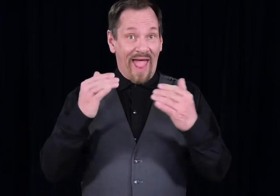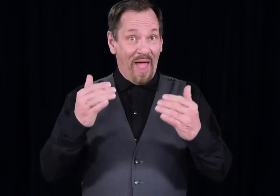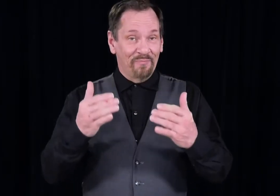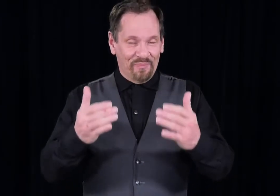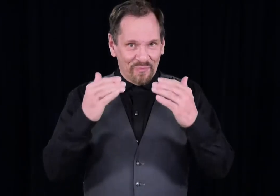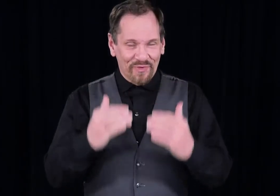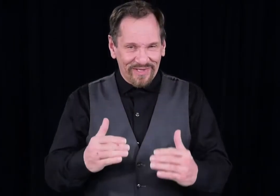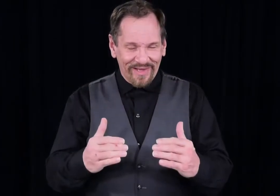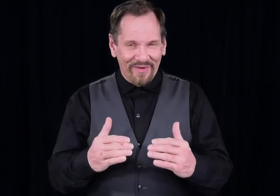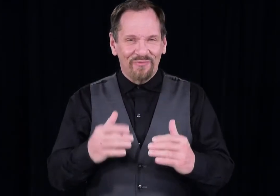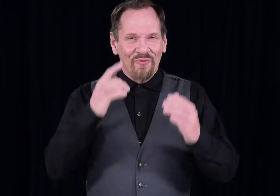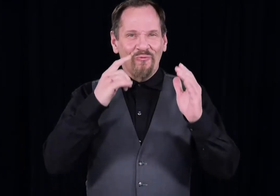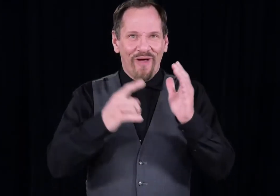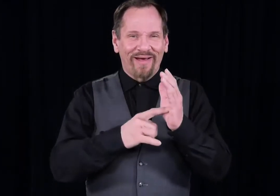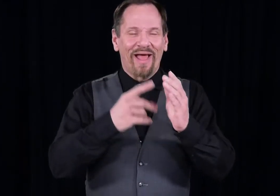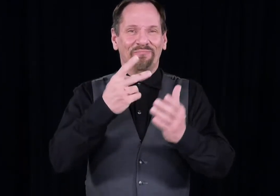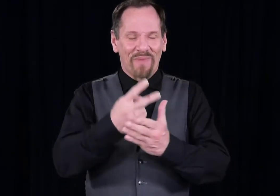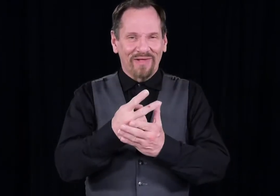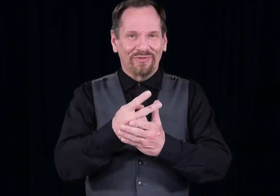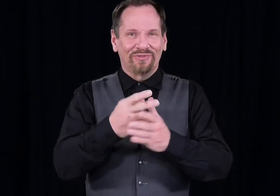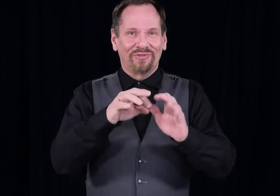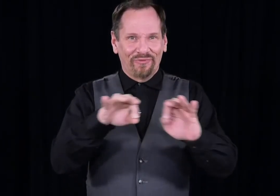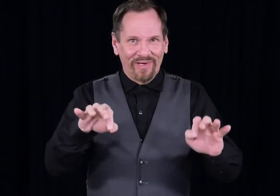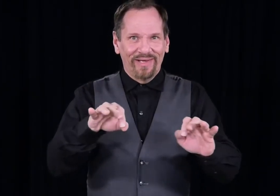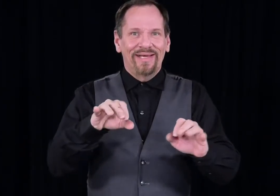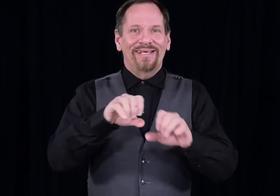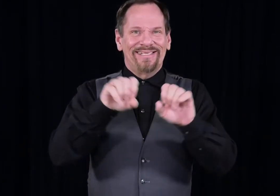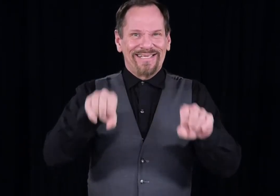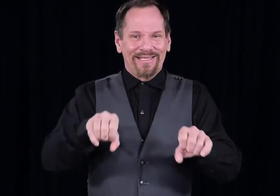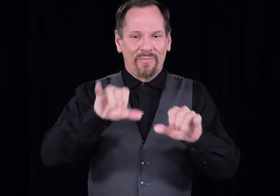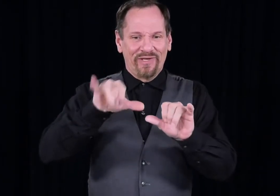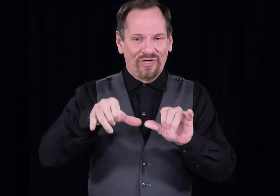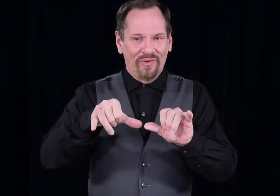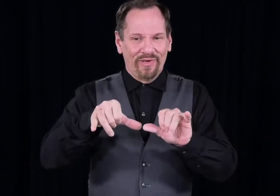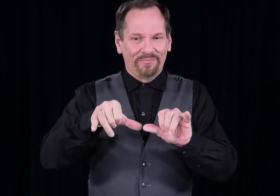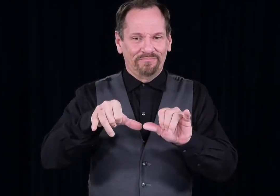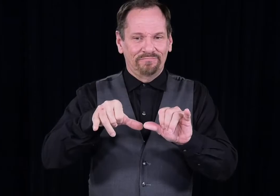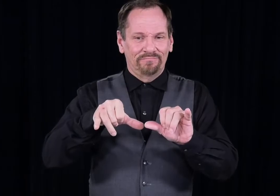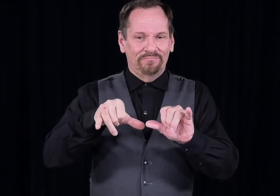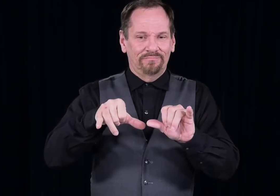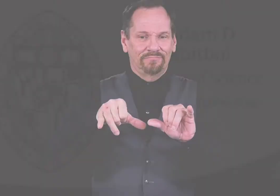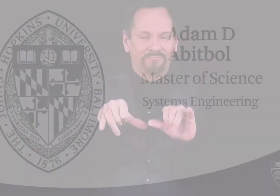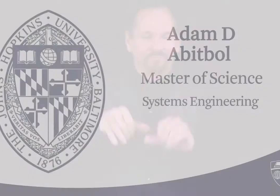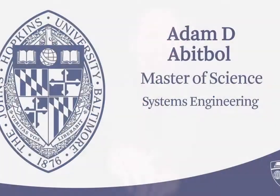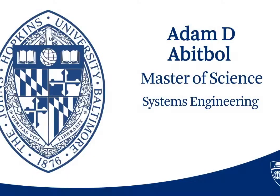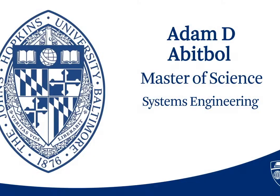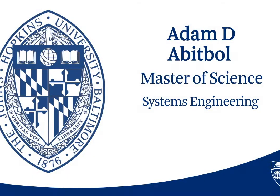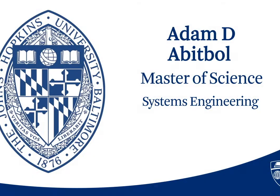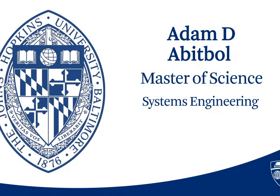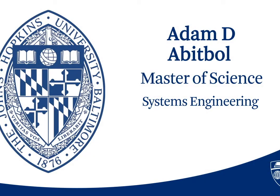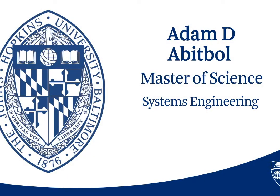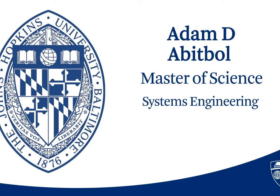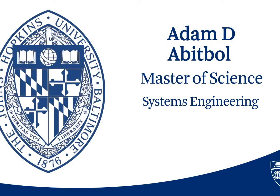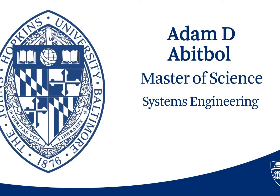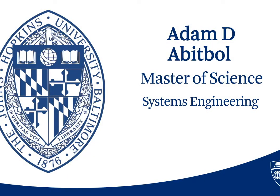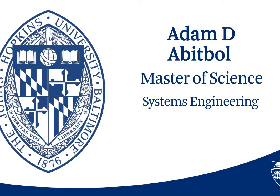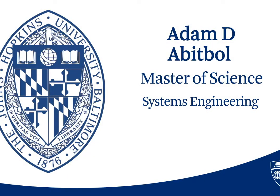Now we will proceed with the recognizing of the master's degrees in systems engineering. Adam D.